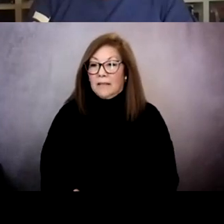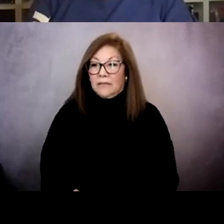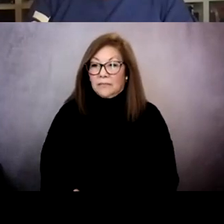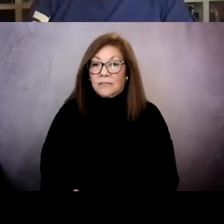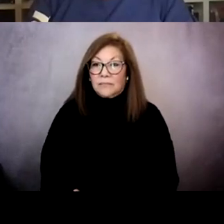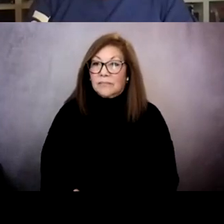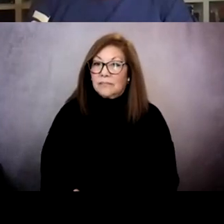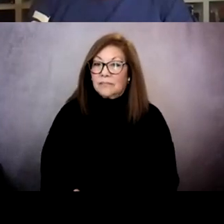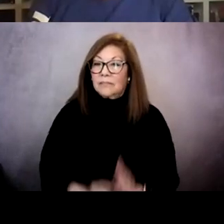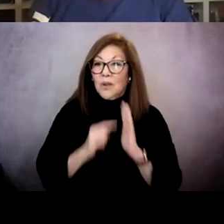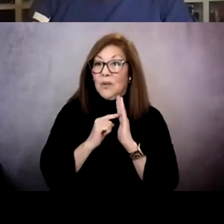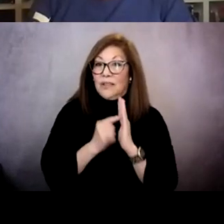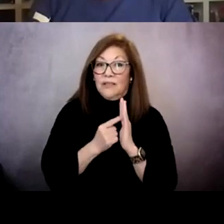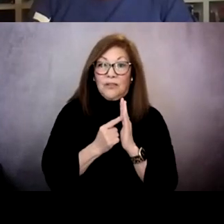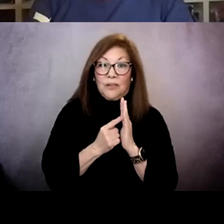I'd like to start us off.